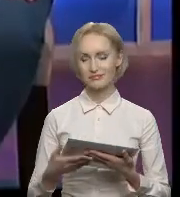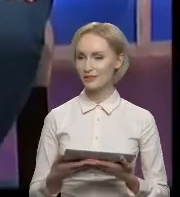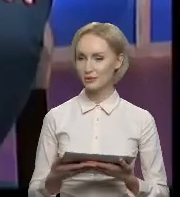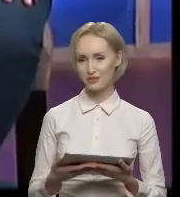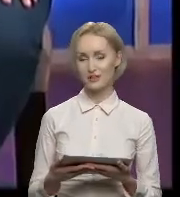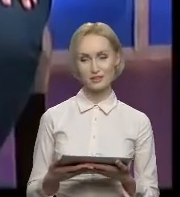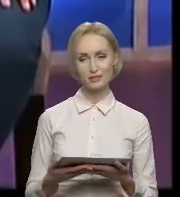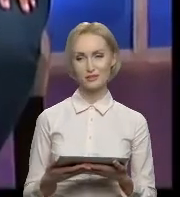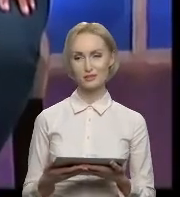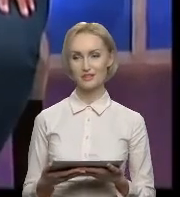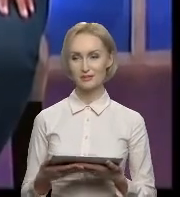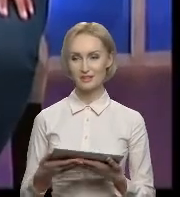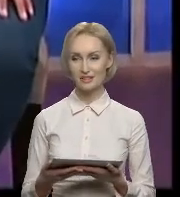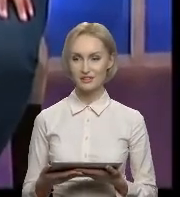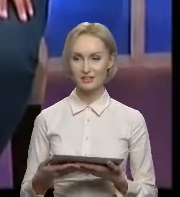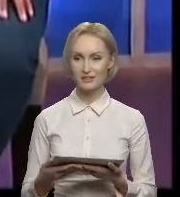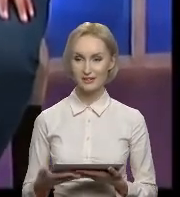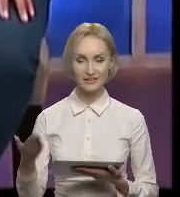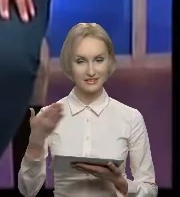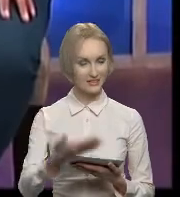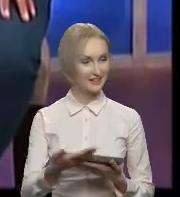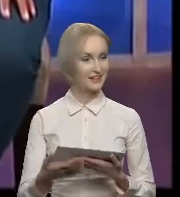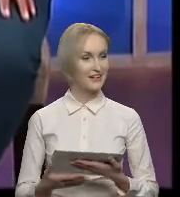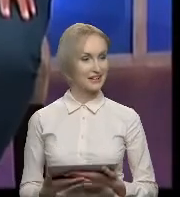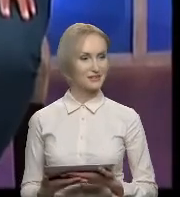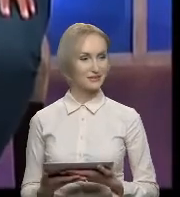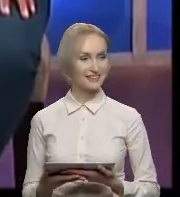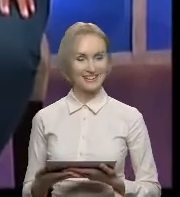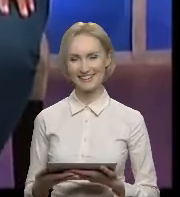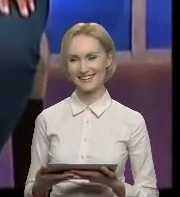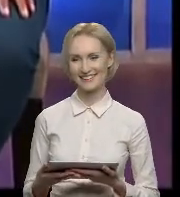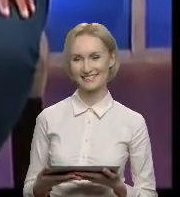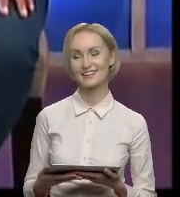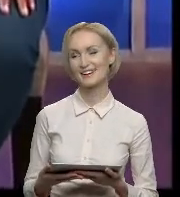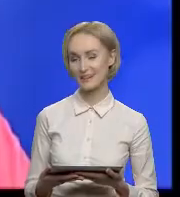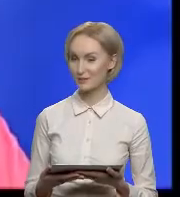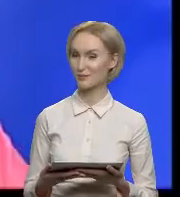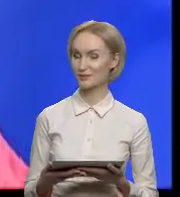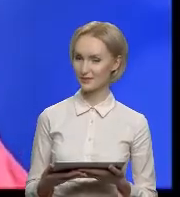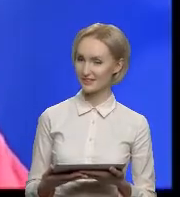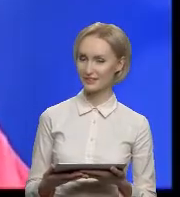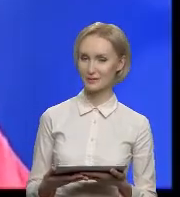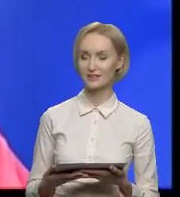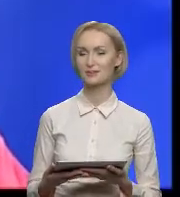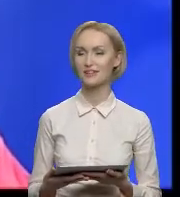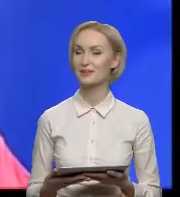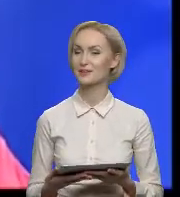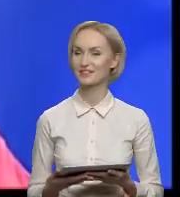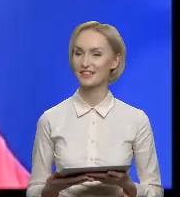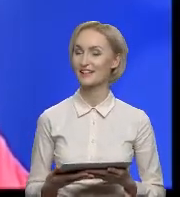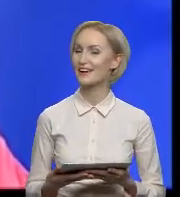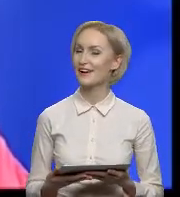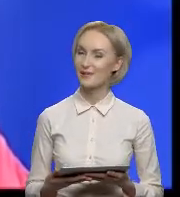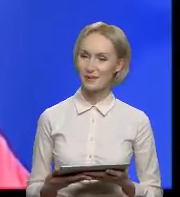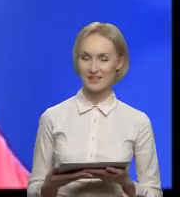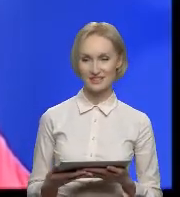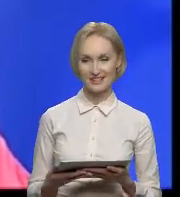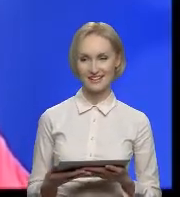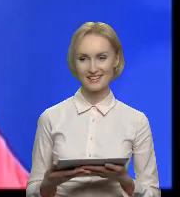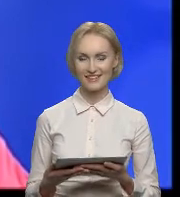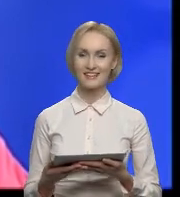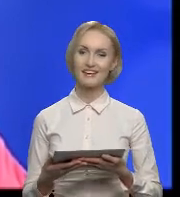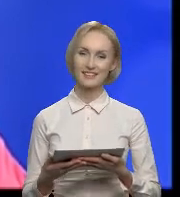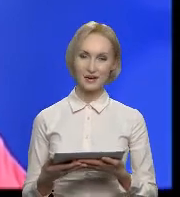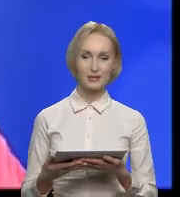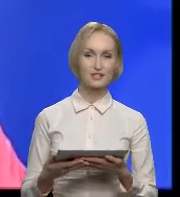They always going to deny it. But the truth is. Today's the day. Yes, today is the Today's day. Today's DNA and day. And he going to come out here and he going to find